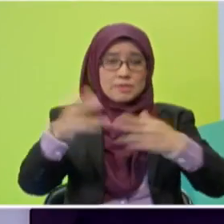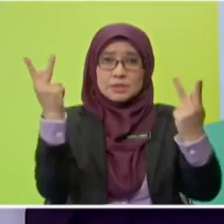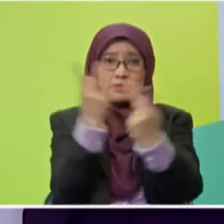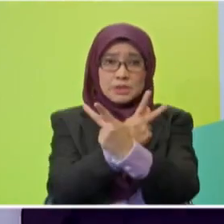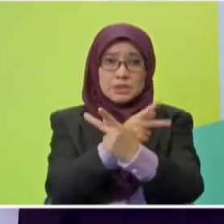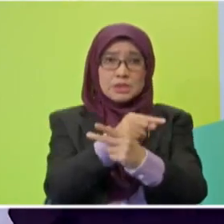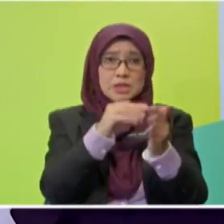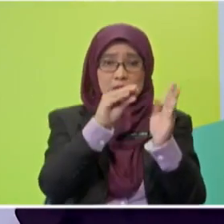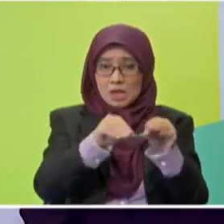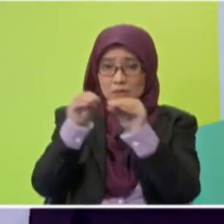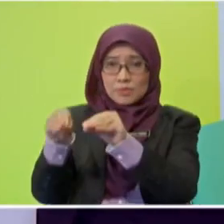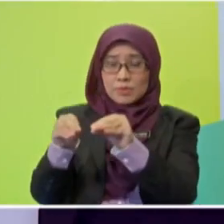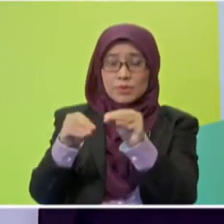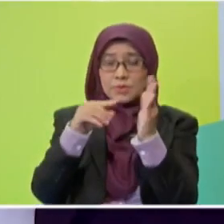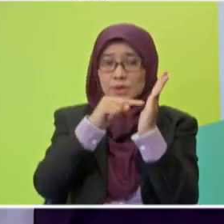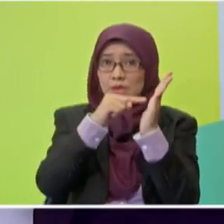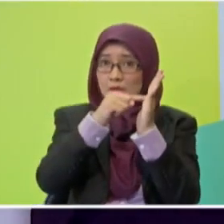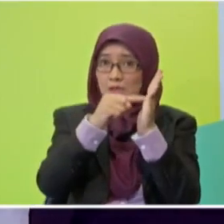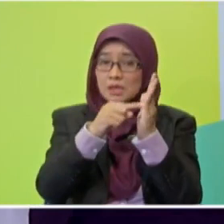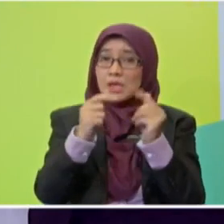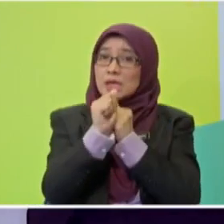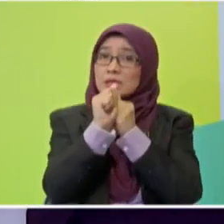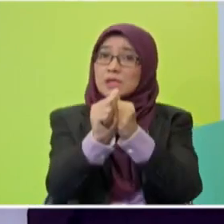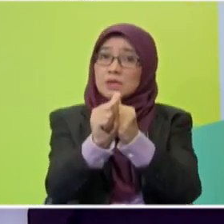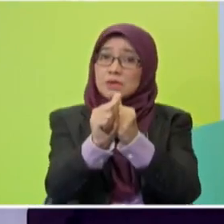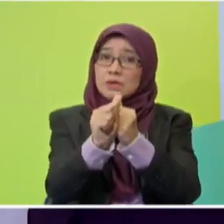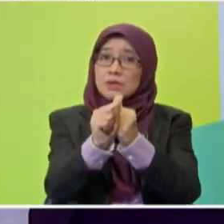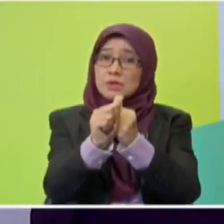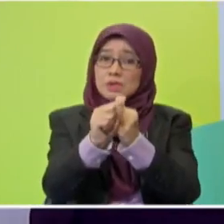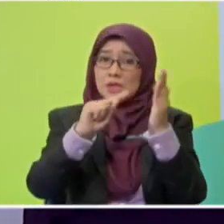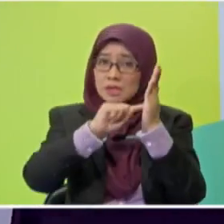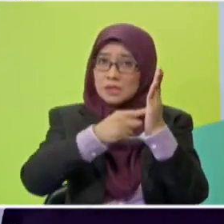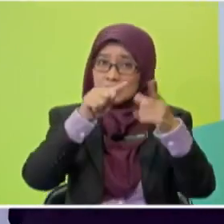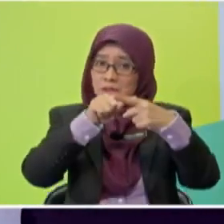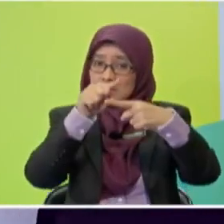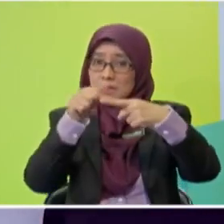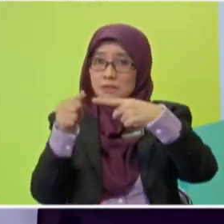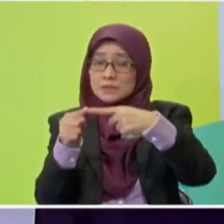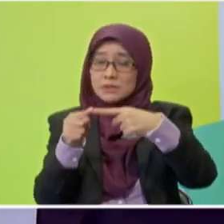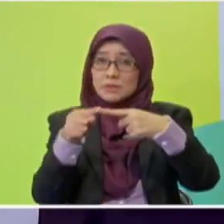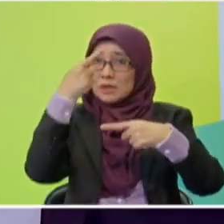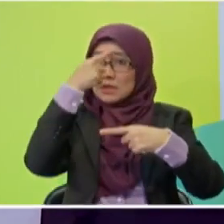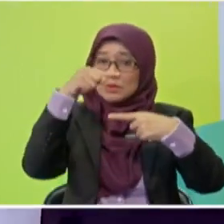you move the decimal, follow the decimal places in the multiplied numbers. Okay. For